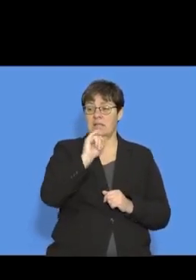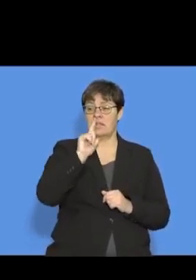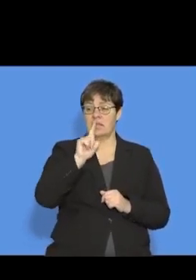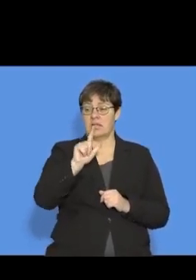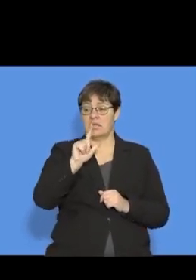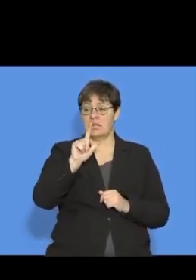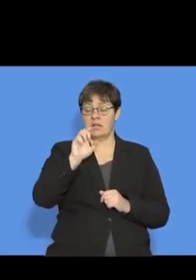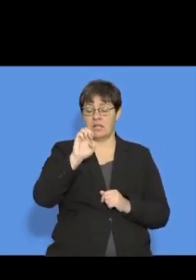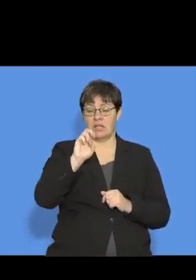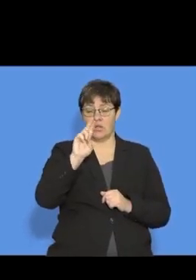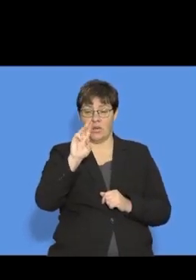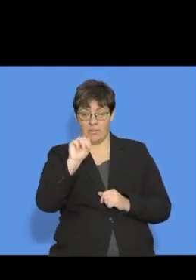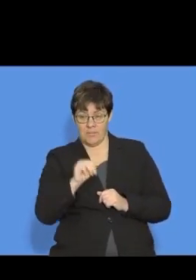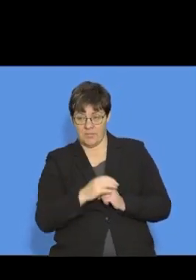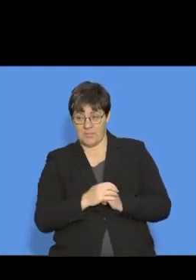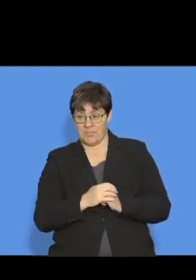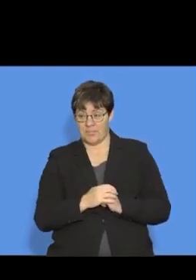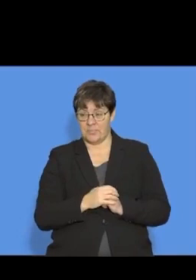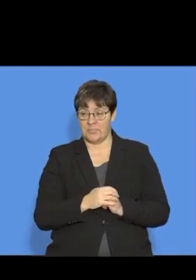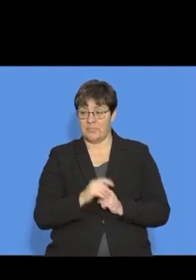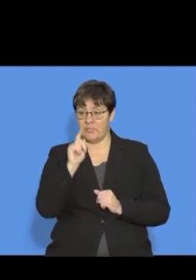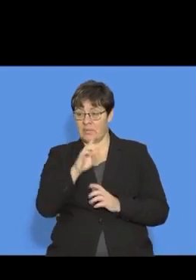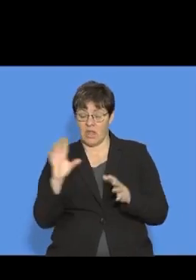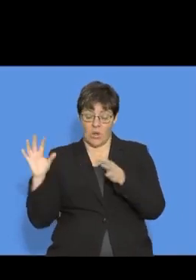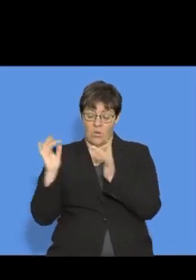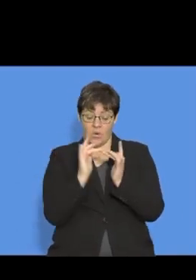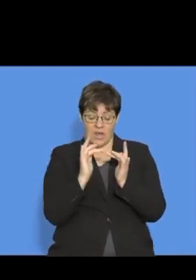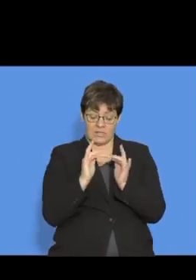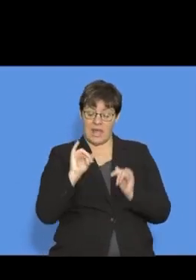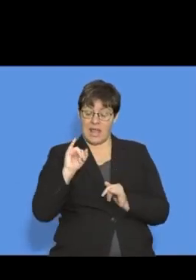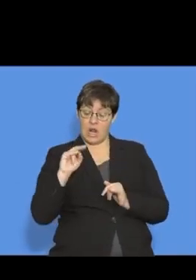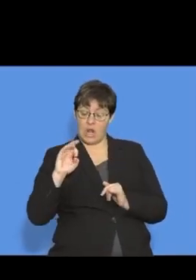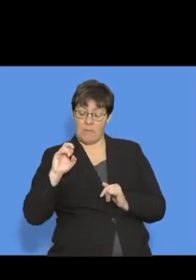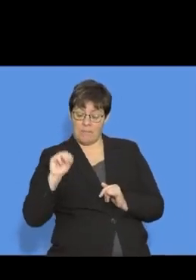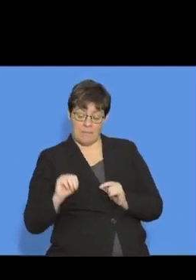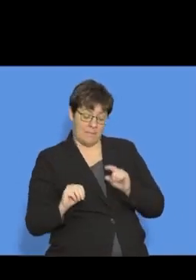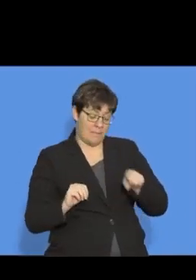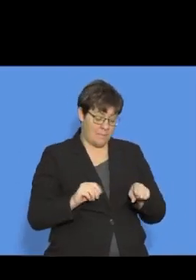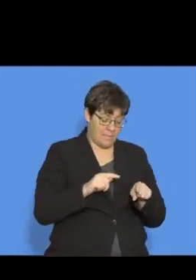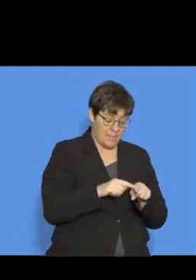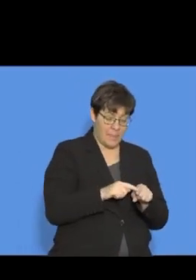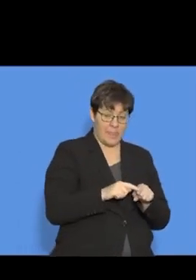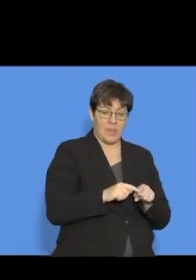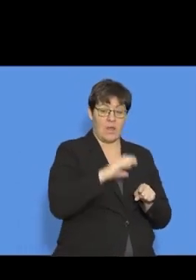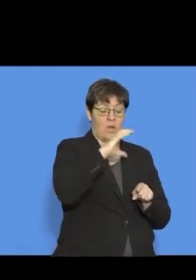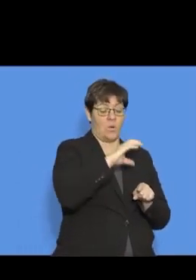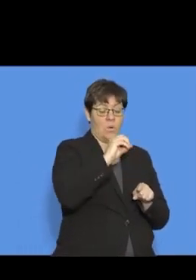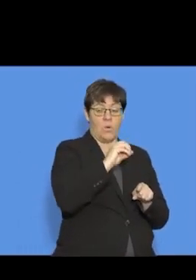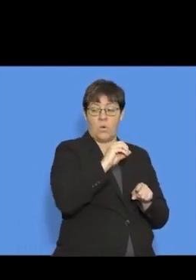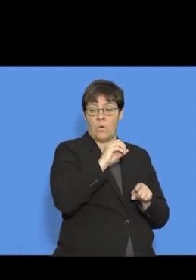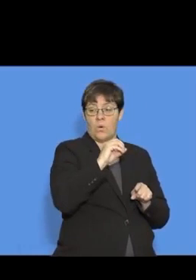ileum. Okay? We then find that connection between the ileum and the